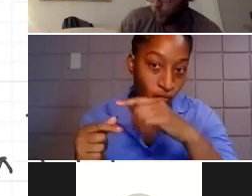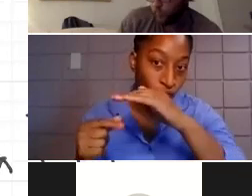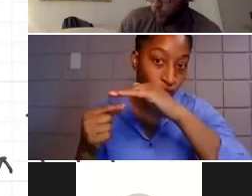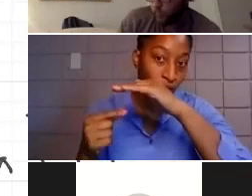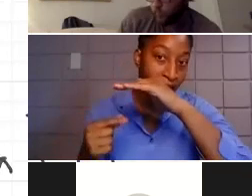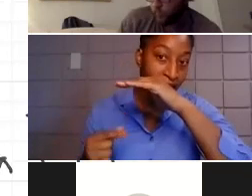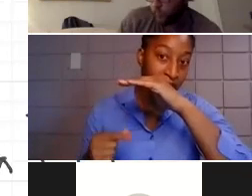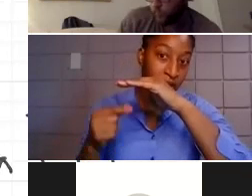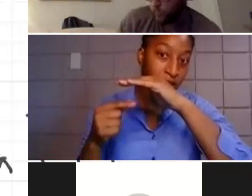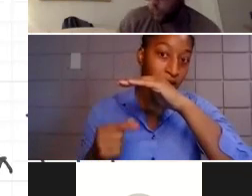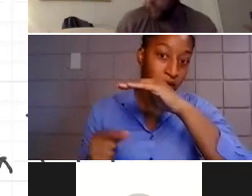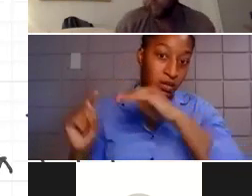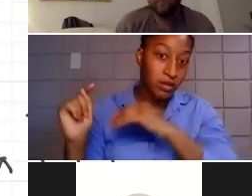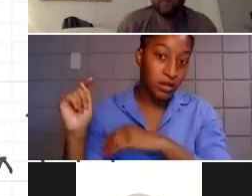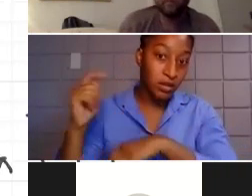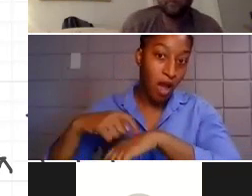V final